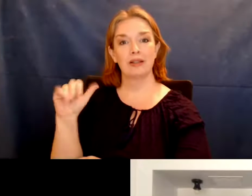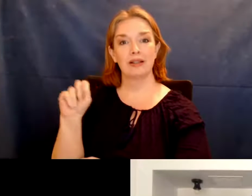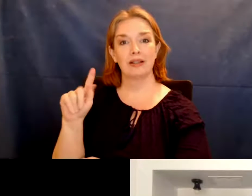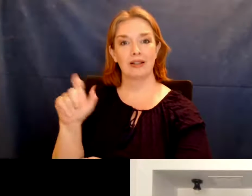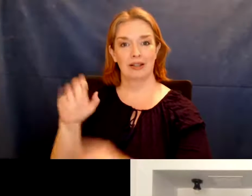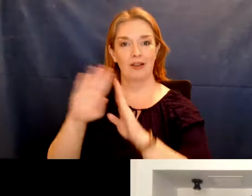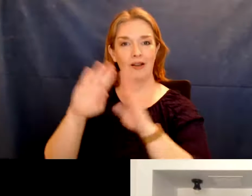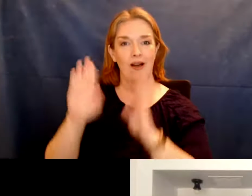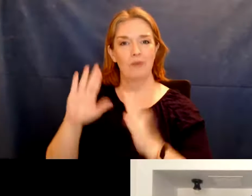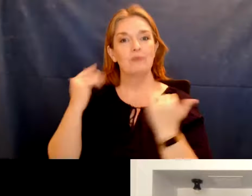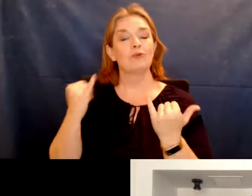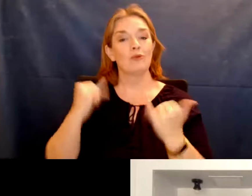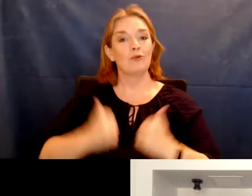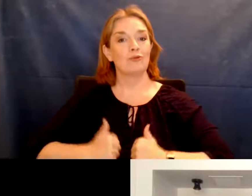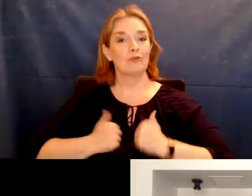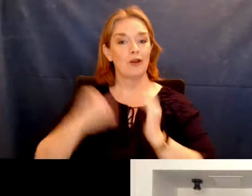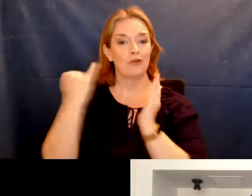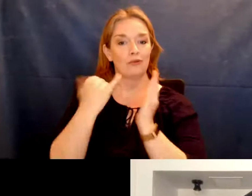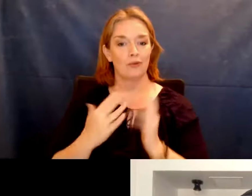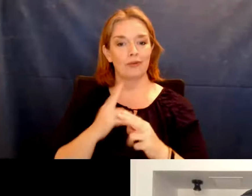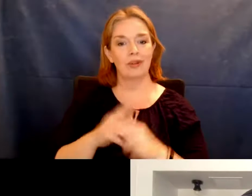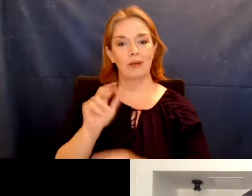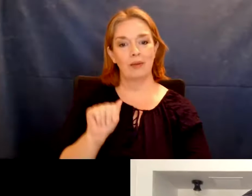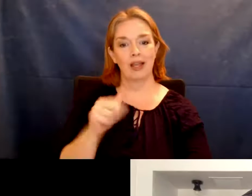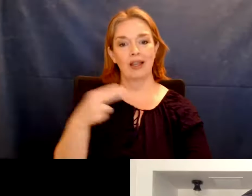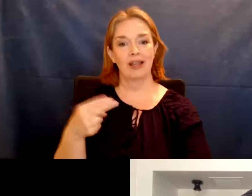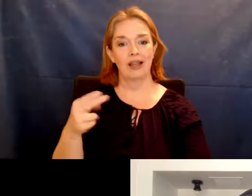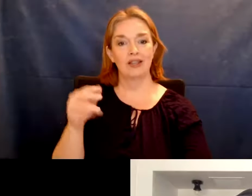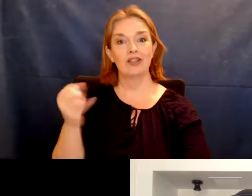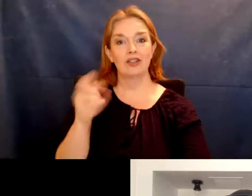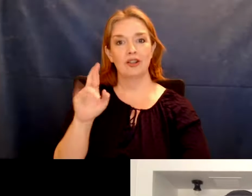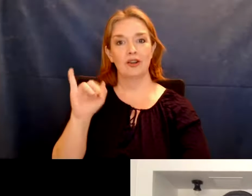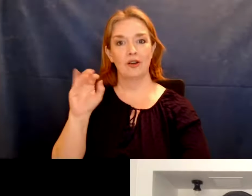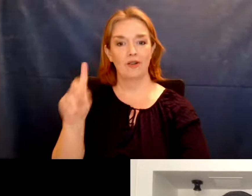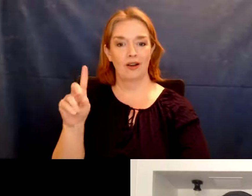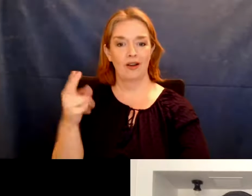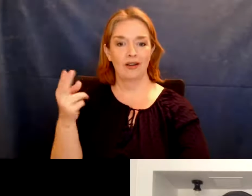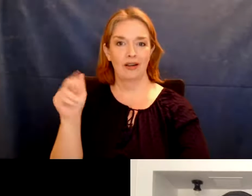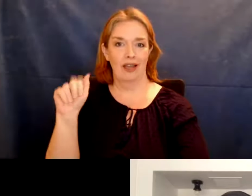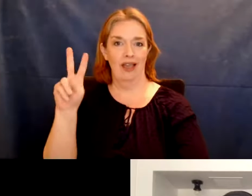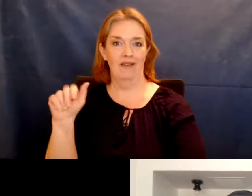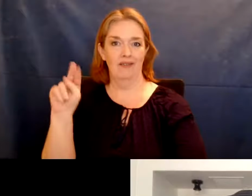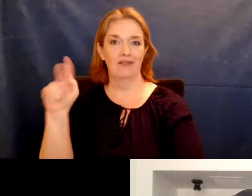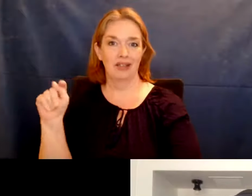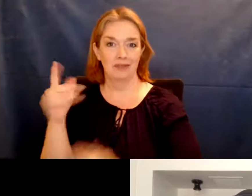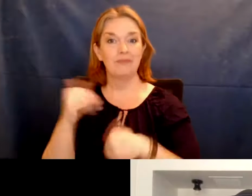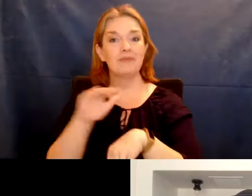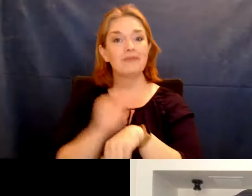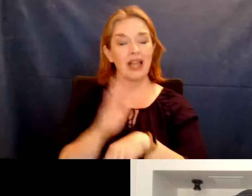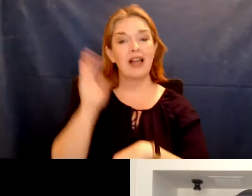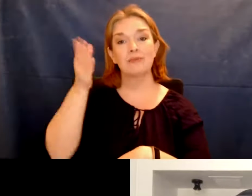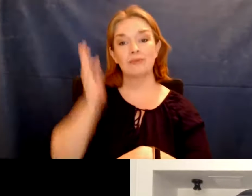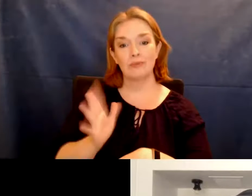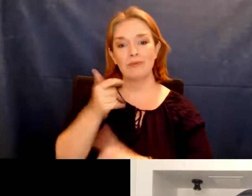name is Kristen Hill, and I'm the Cultural Sites Program Coordinator for the James Castle House. I am here tonight with Lavona Andrew, who will be